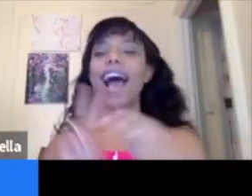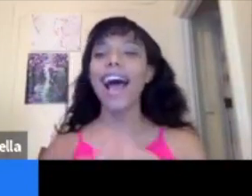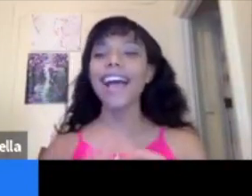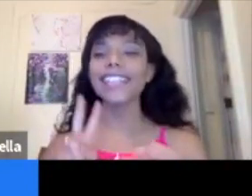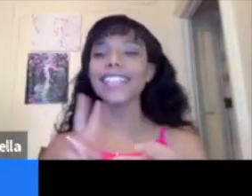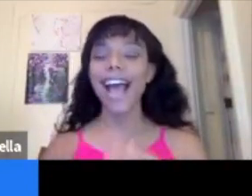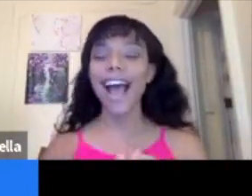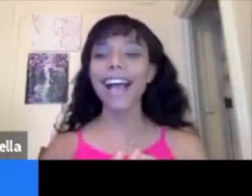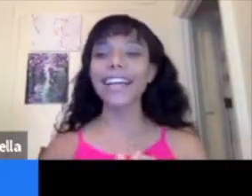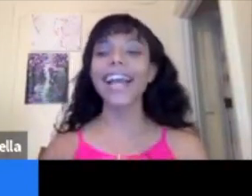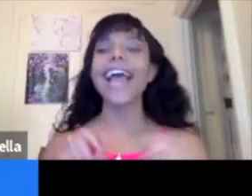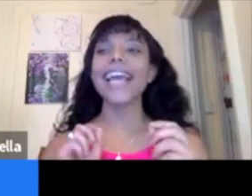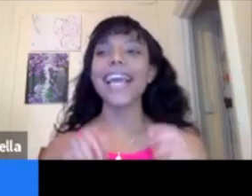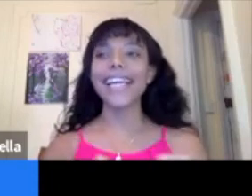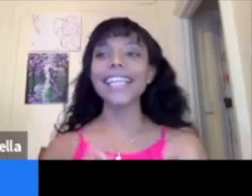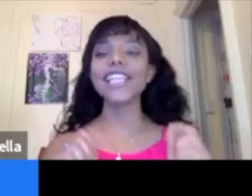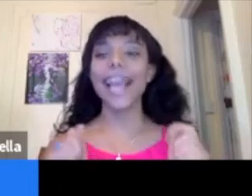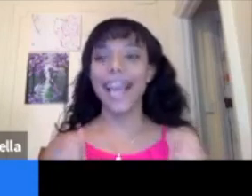use the hashtag